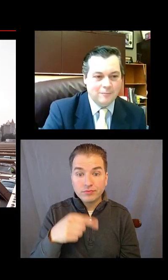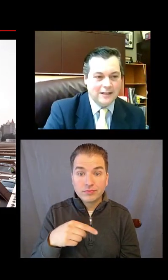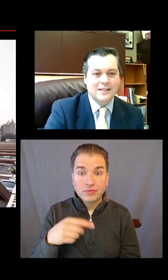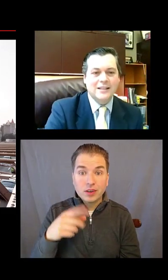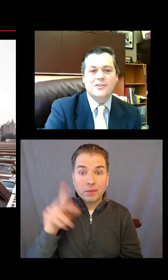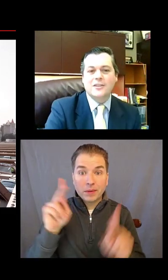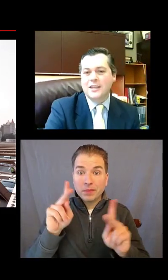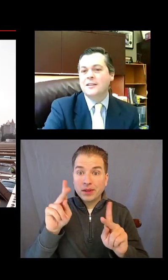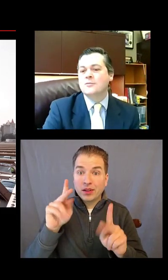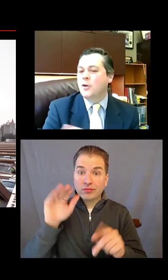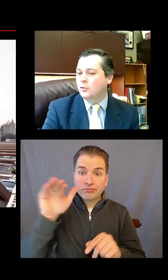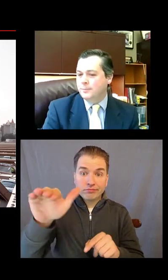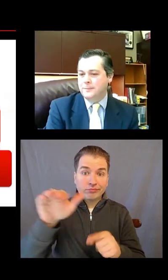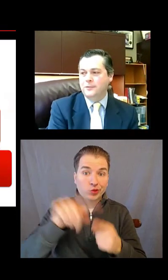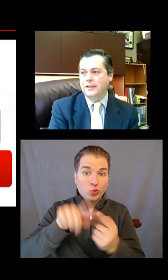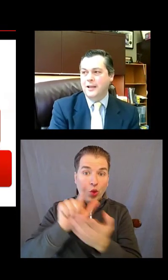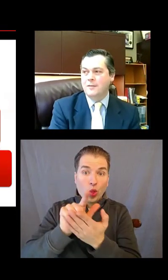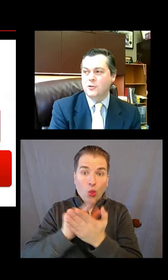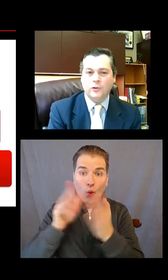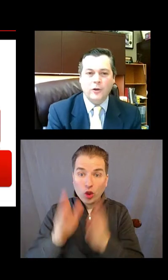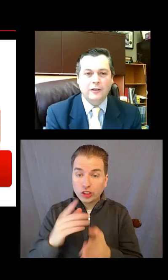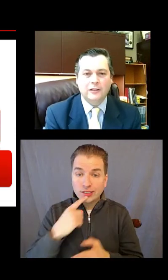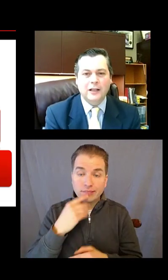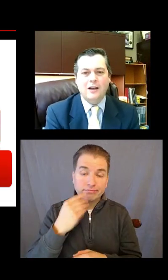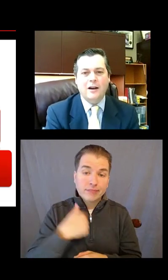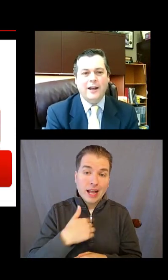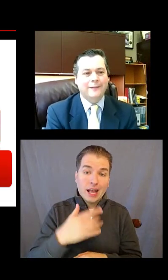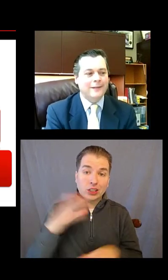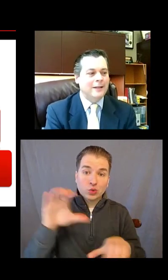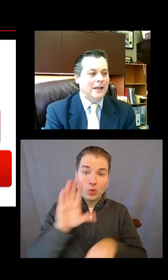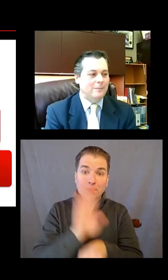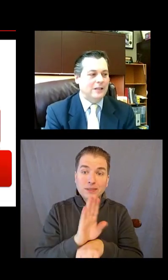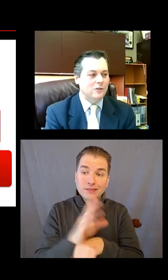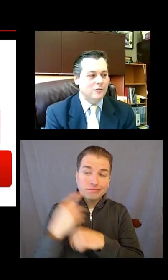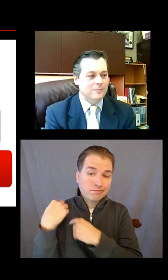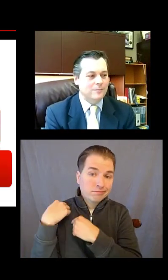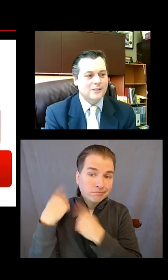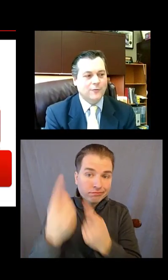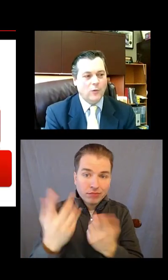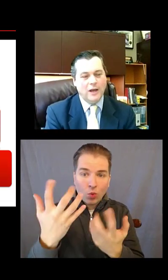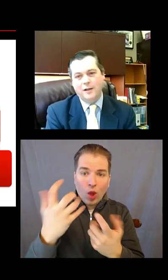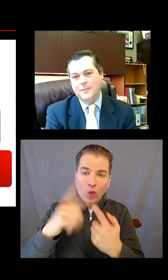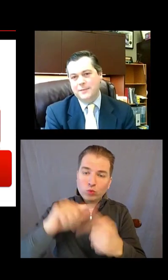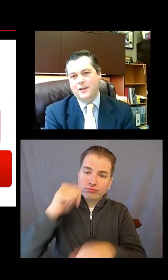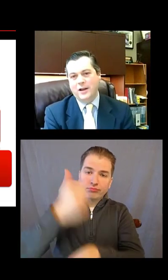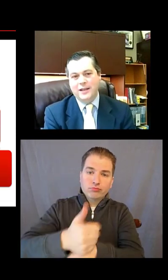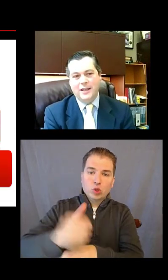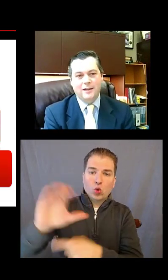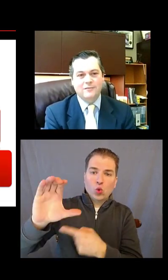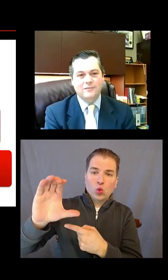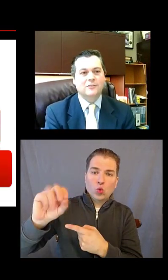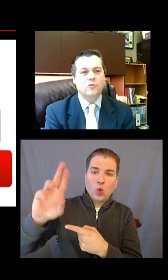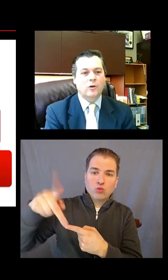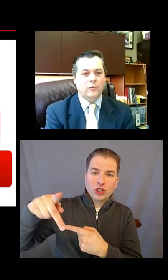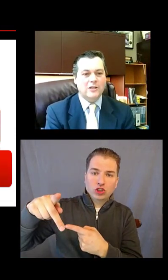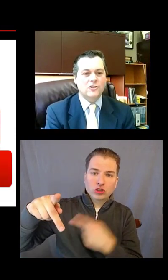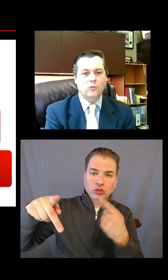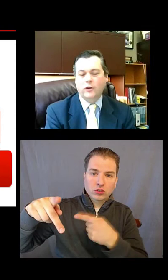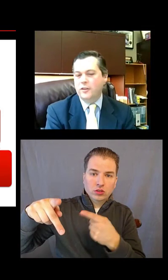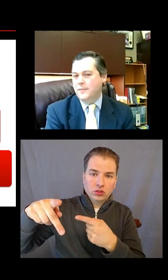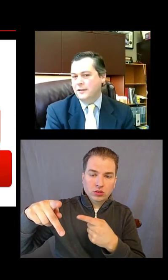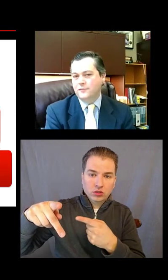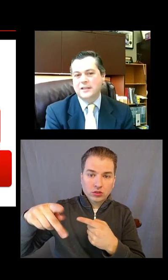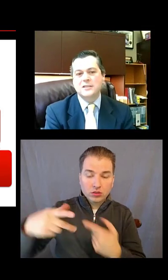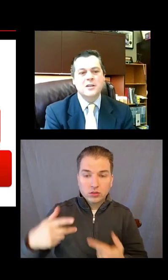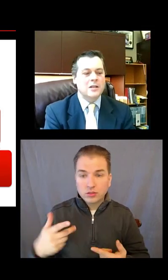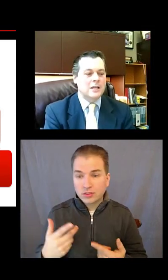liability companies. These are the things that most people that come to a lawyer, they're like, all right, I've been doing business for a while. Maybe I want to have this corporation.